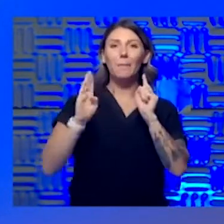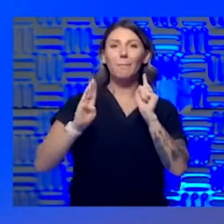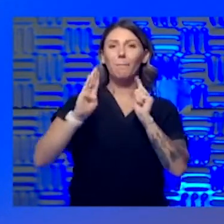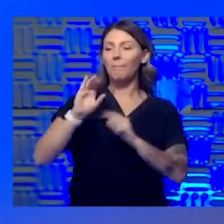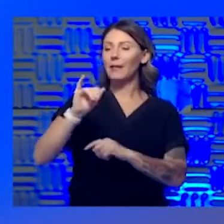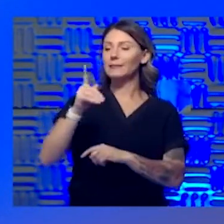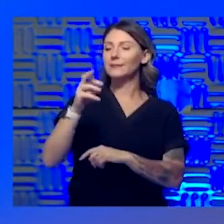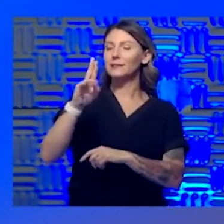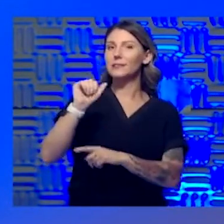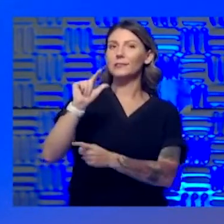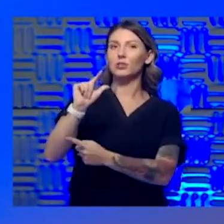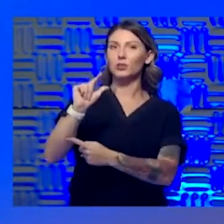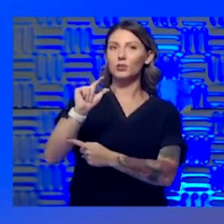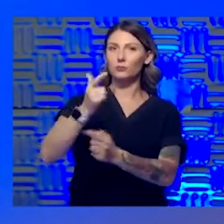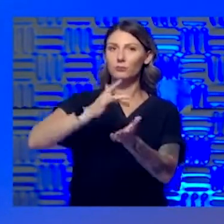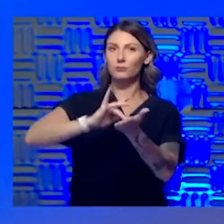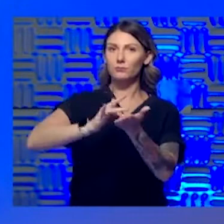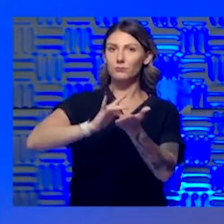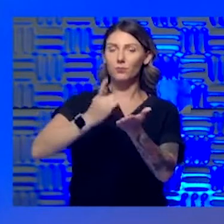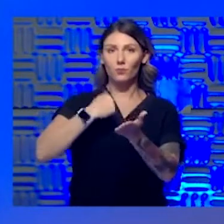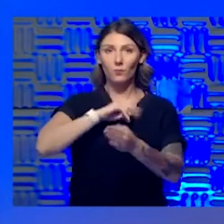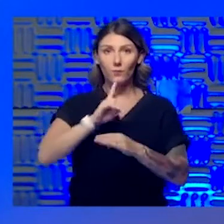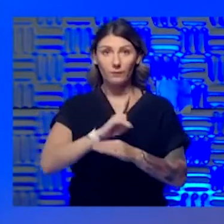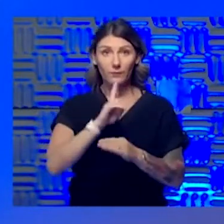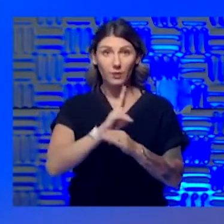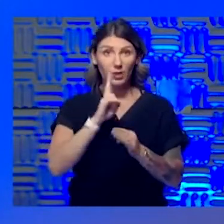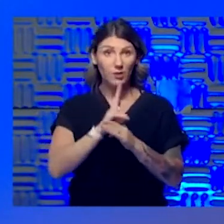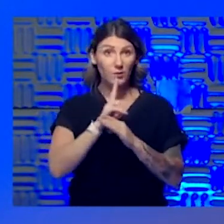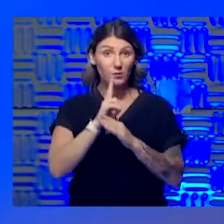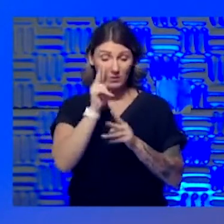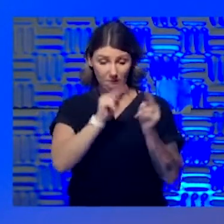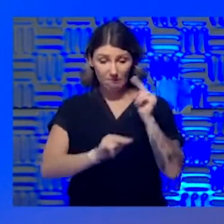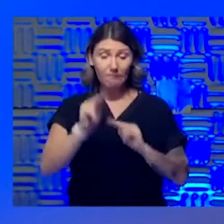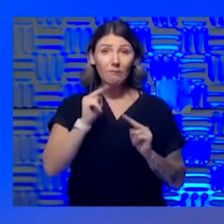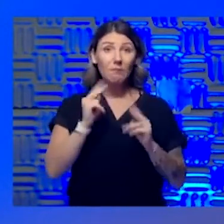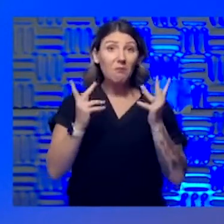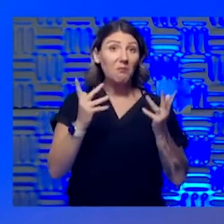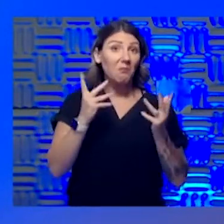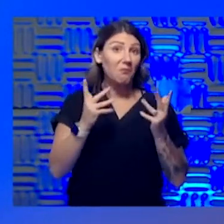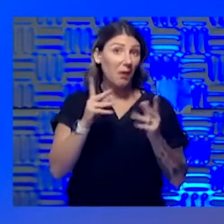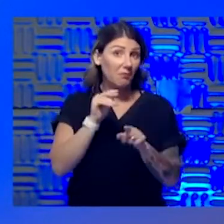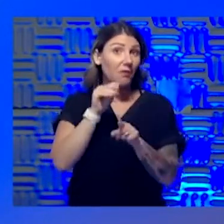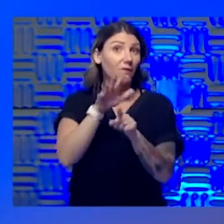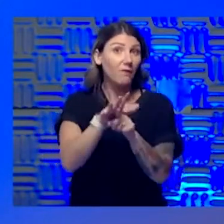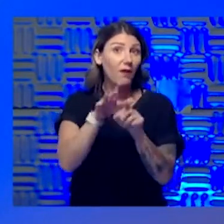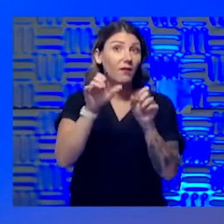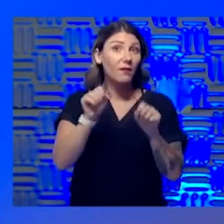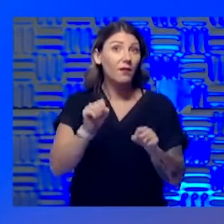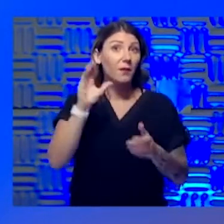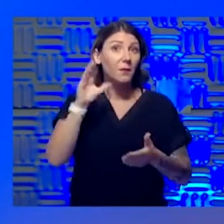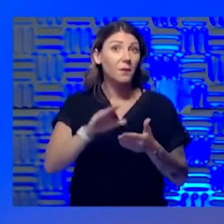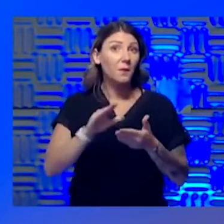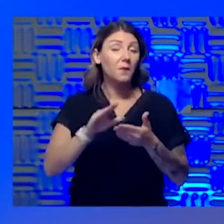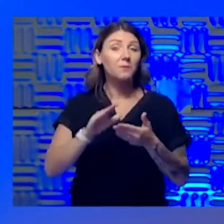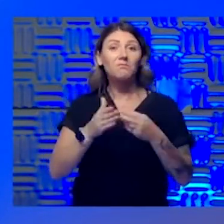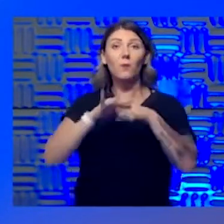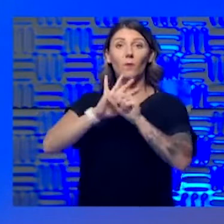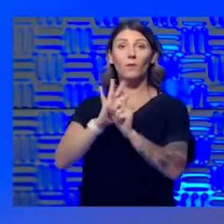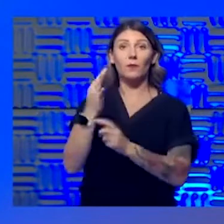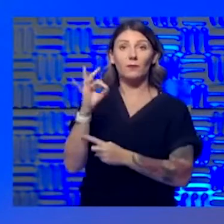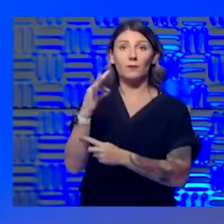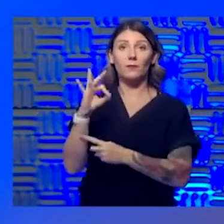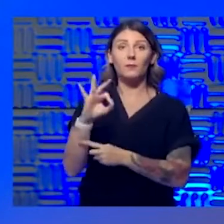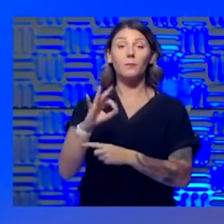drugs that we use to even look to maybe see if that has any effect on COVID-19.